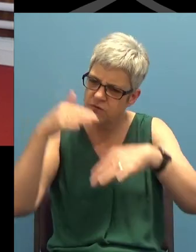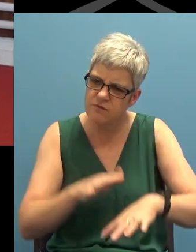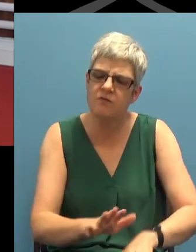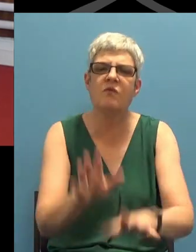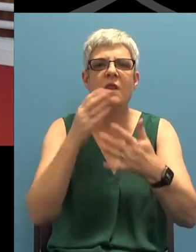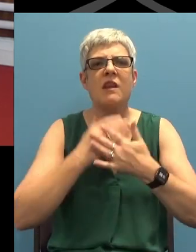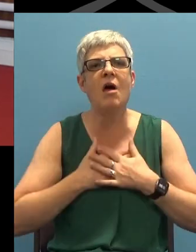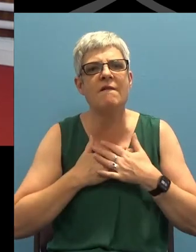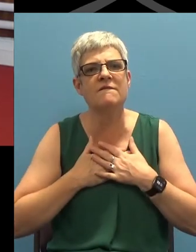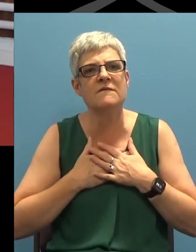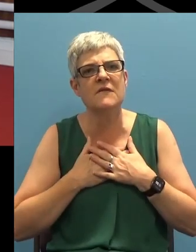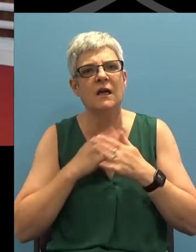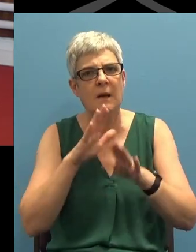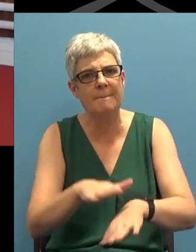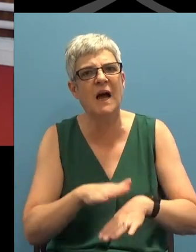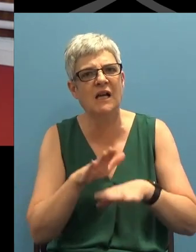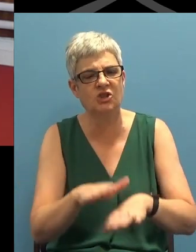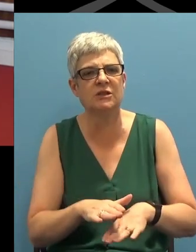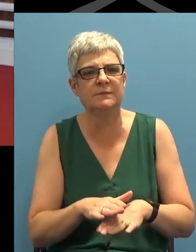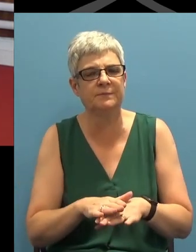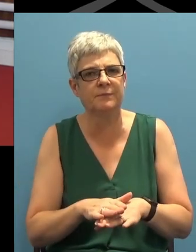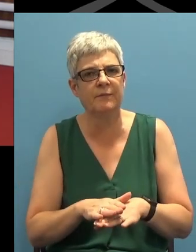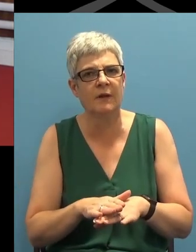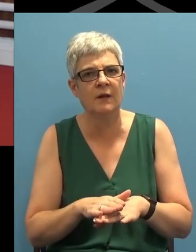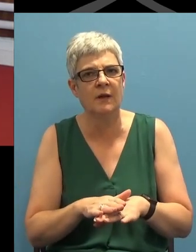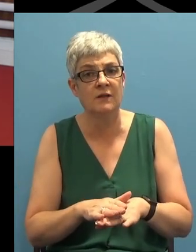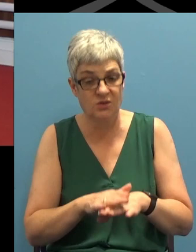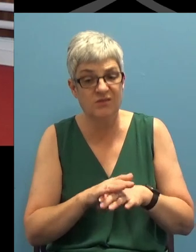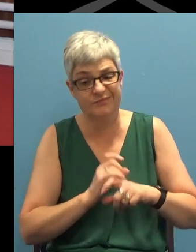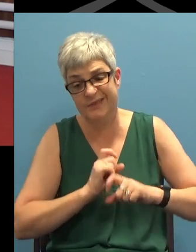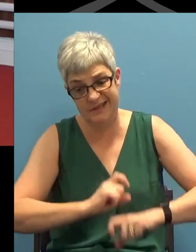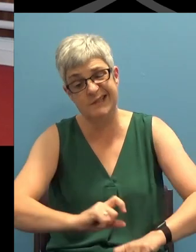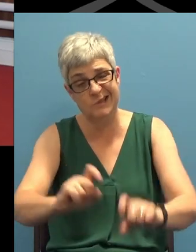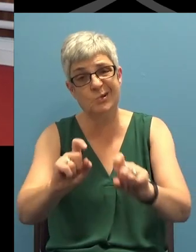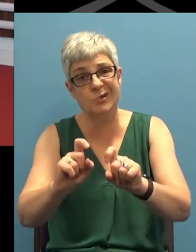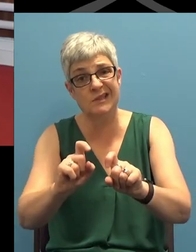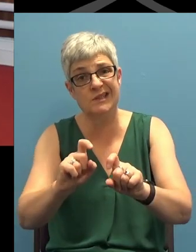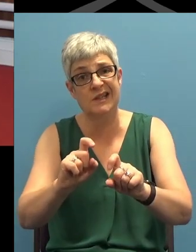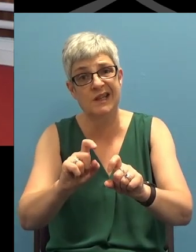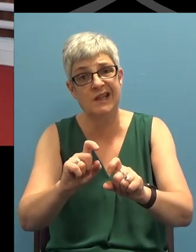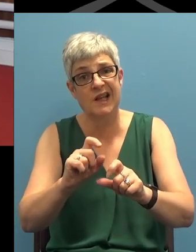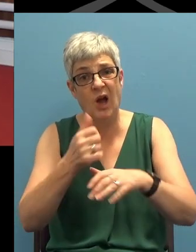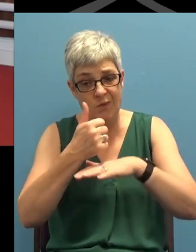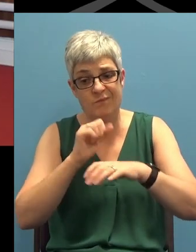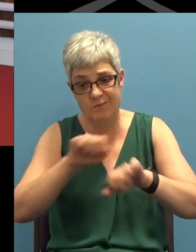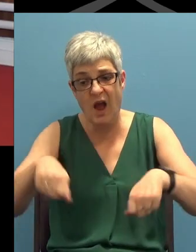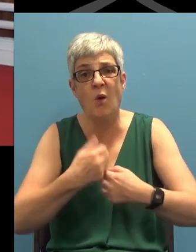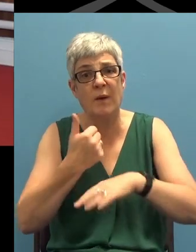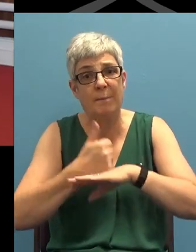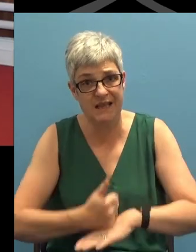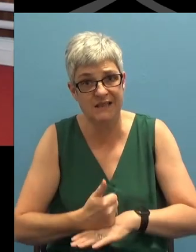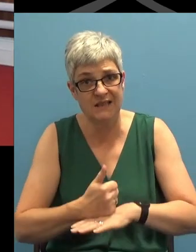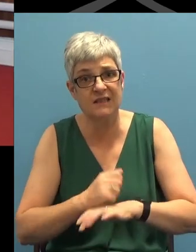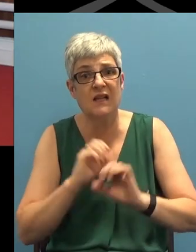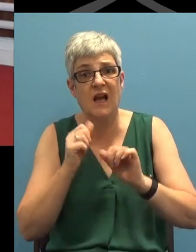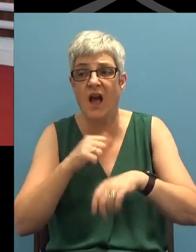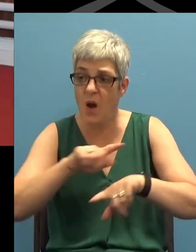compassion. And this remains the basis for our having a mission, for our having good